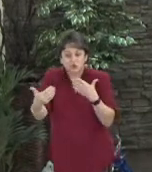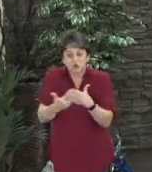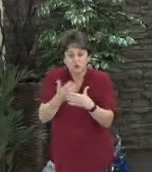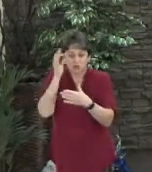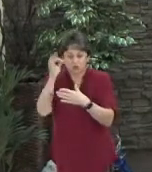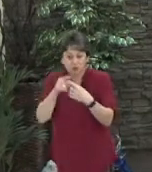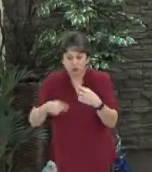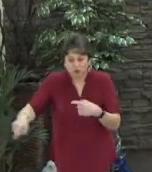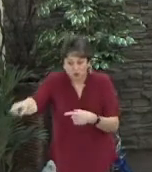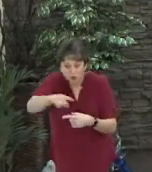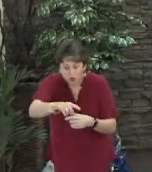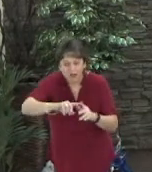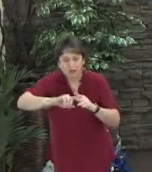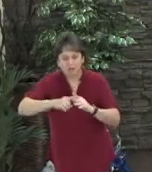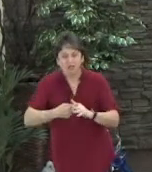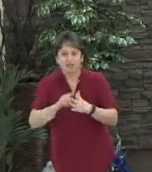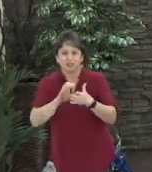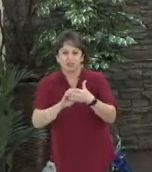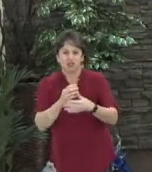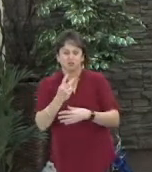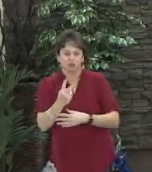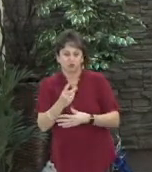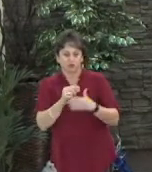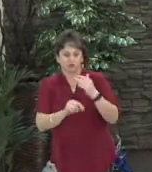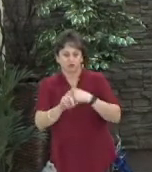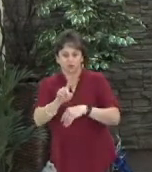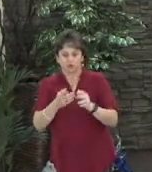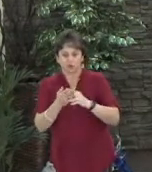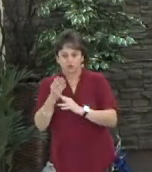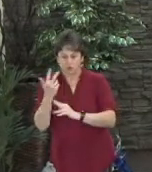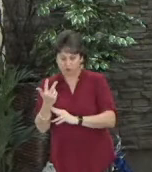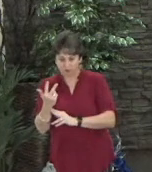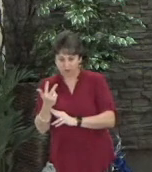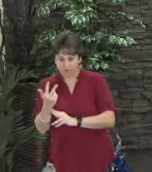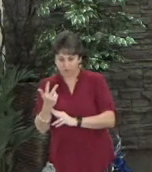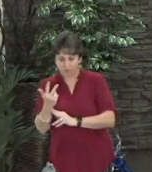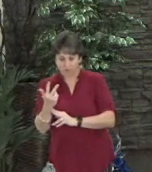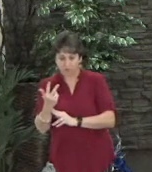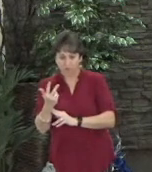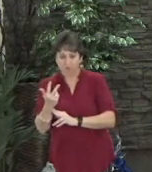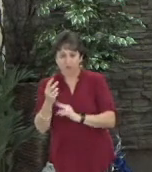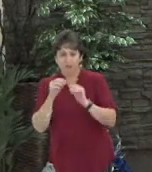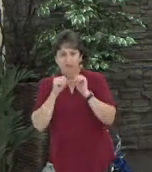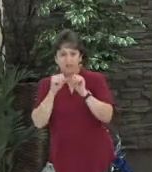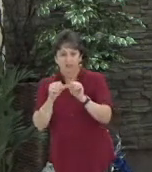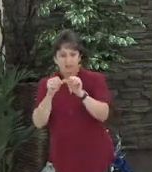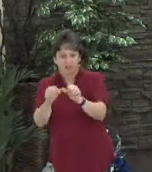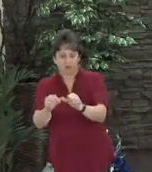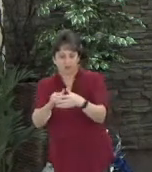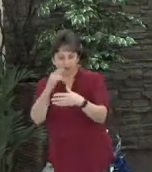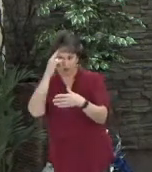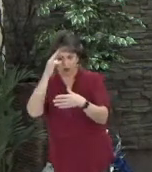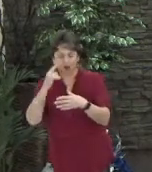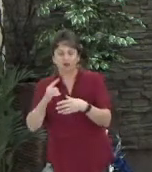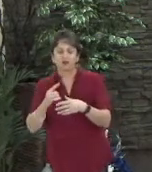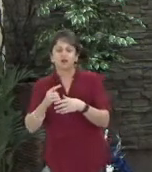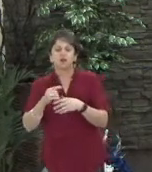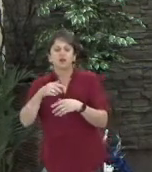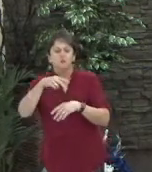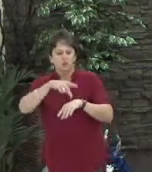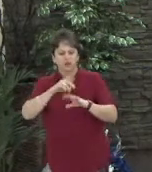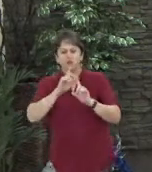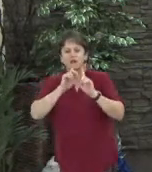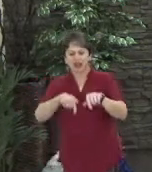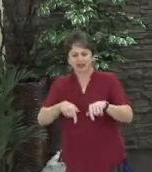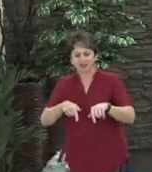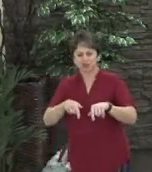you. And as he begins in chapter 2, verses 1 through 3, continuing that thought, he answers our question,